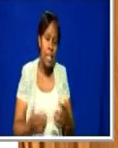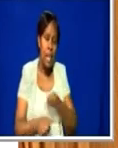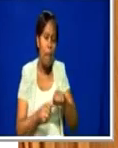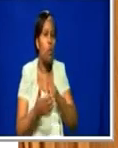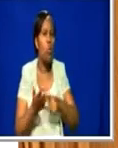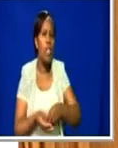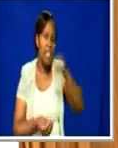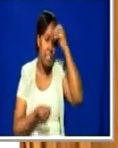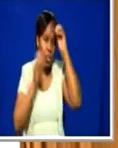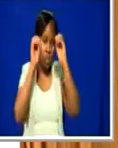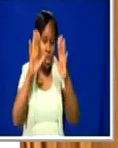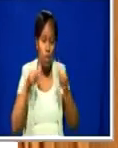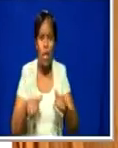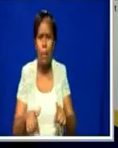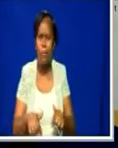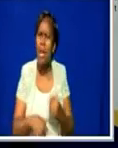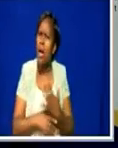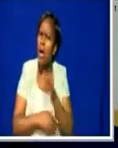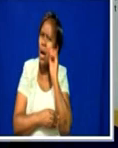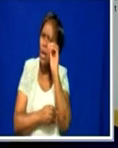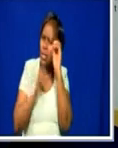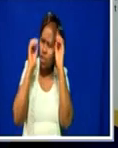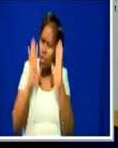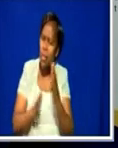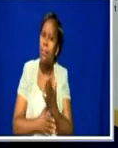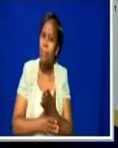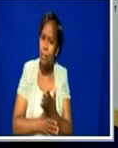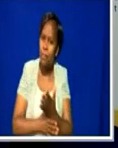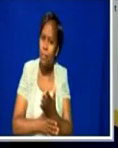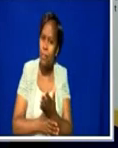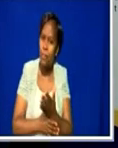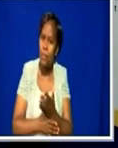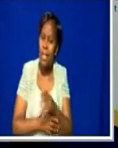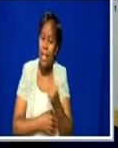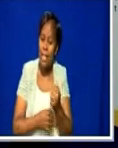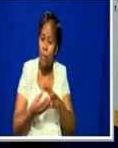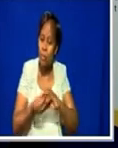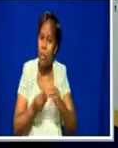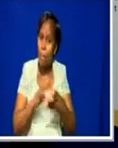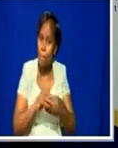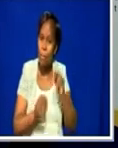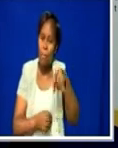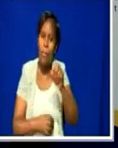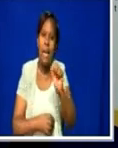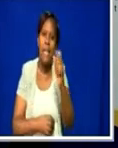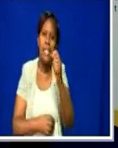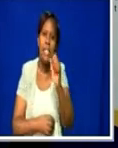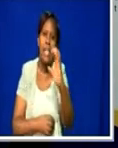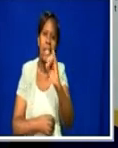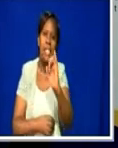is going to take us through. So Mwalimu, another thing, of course, about Plasticine. the plasticine. Yes. What about